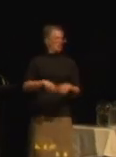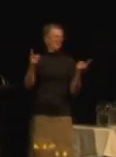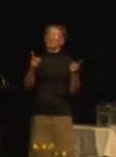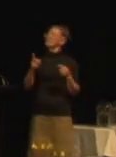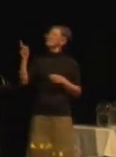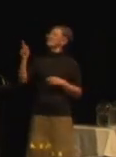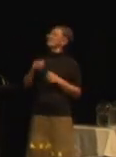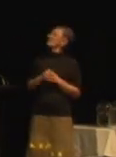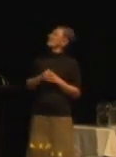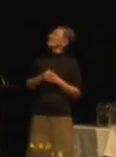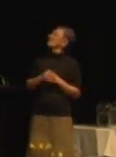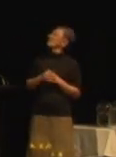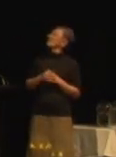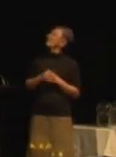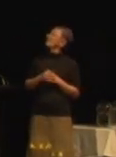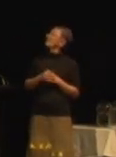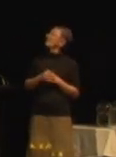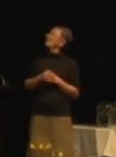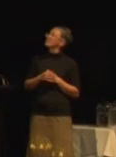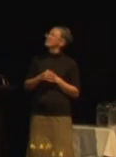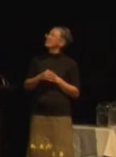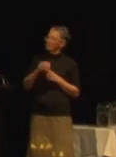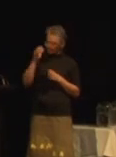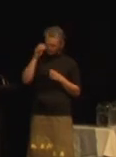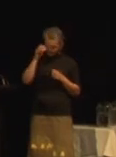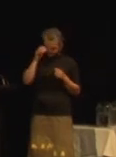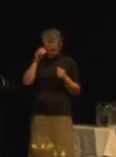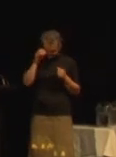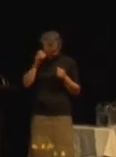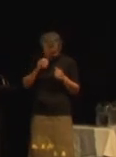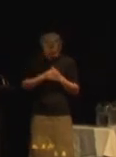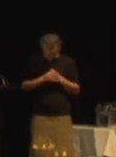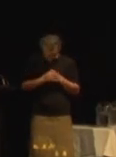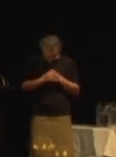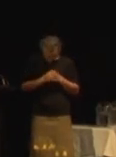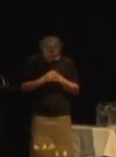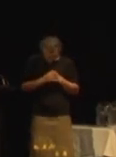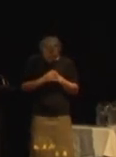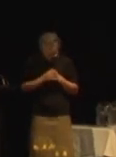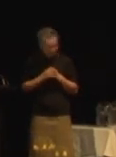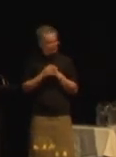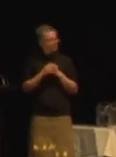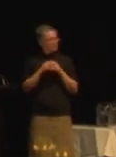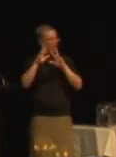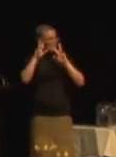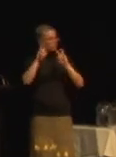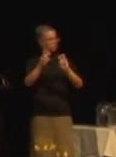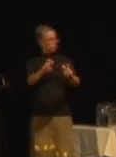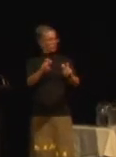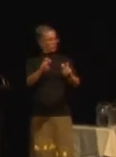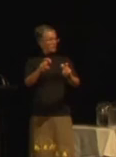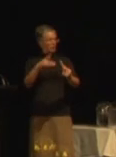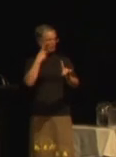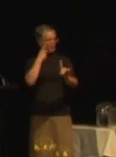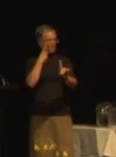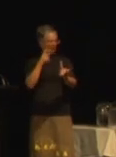Other ethical questions about Google's algorithms and the structuring of its search results have been raised by American academic Sophia Noble.